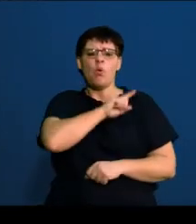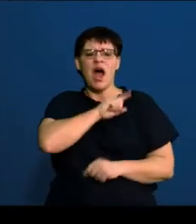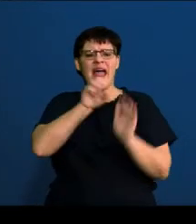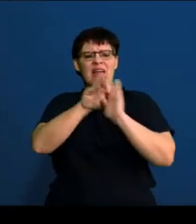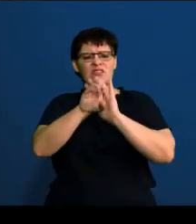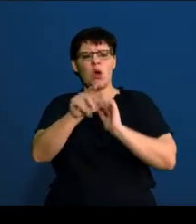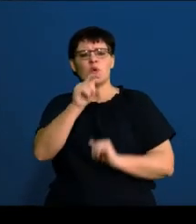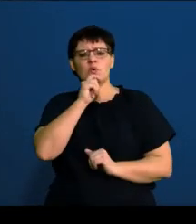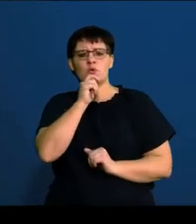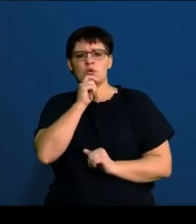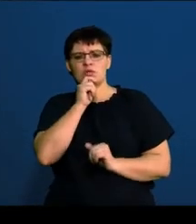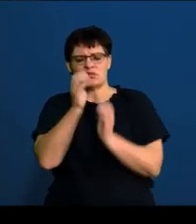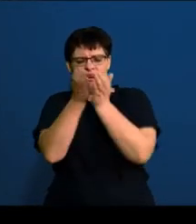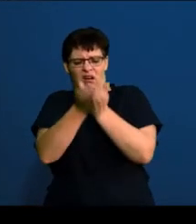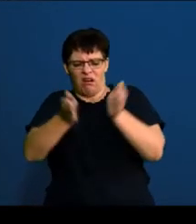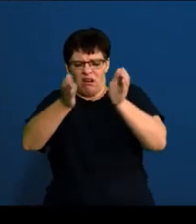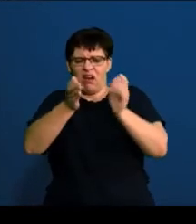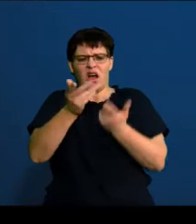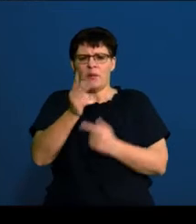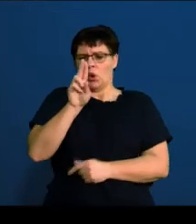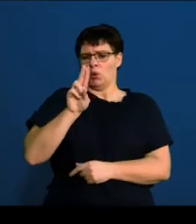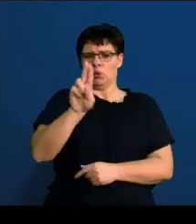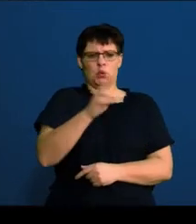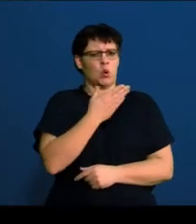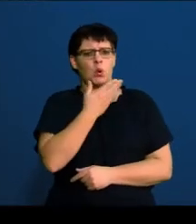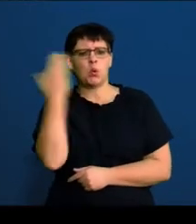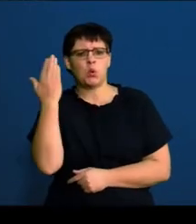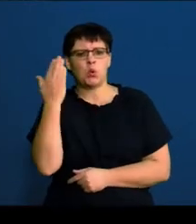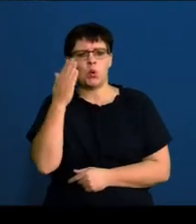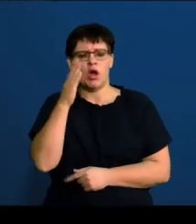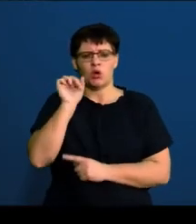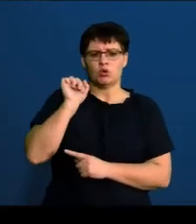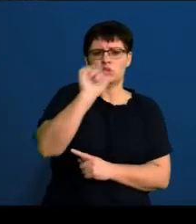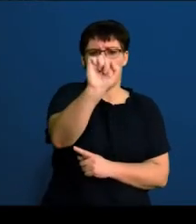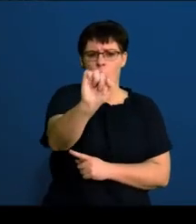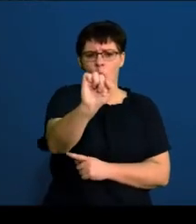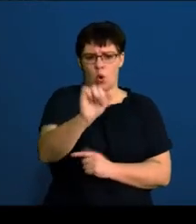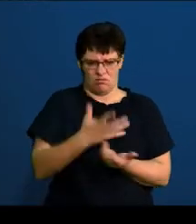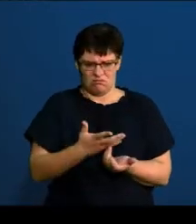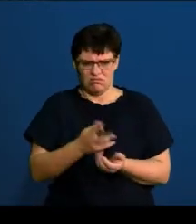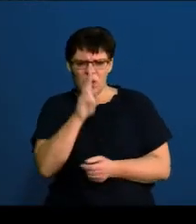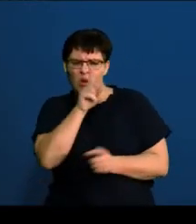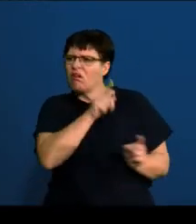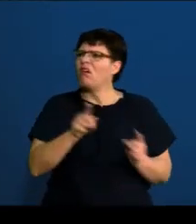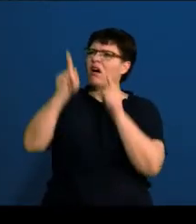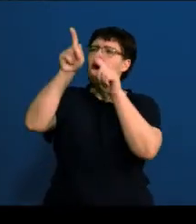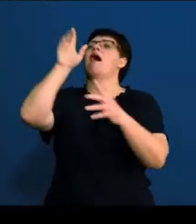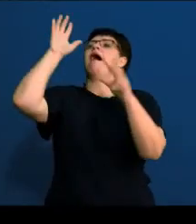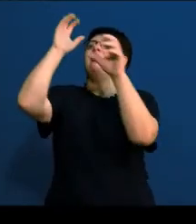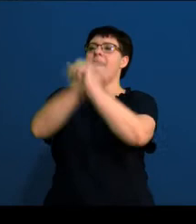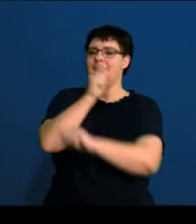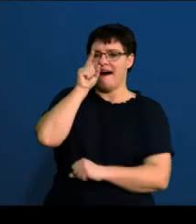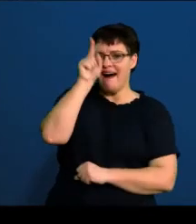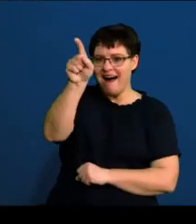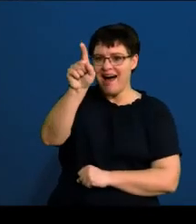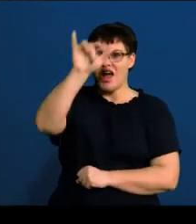the visual instead of the letter U in the word your? Let's go back to our visual, and we are actually looking